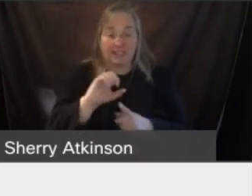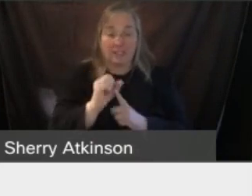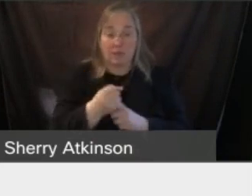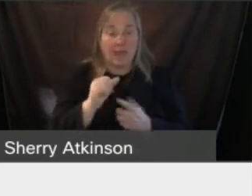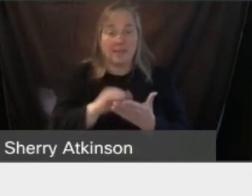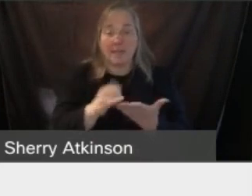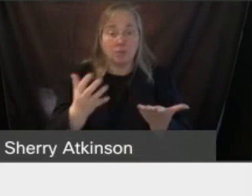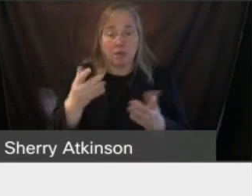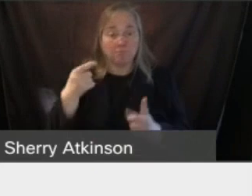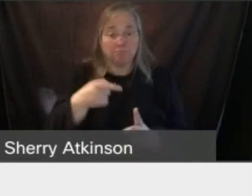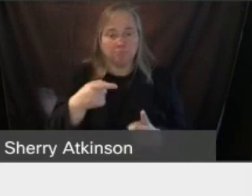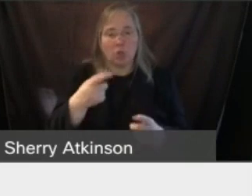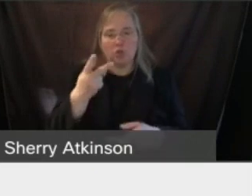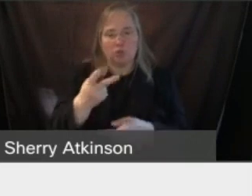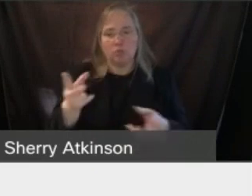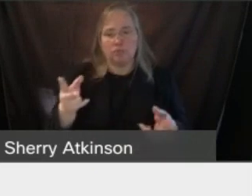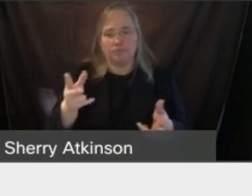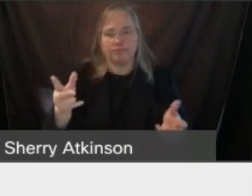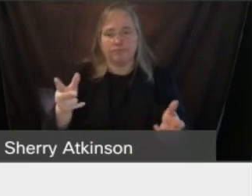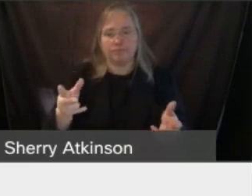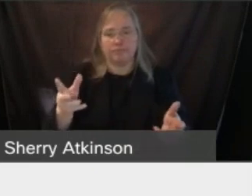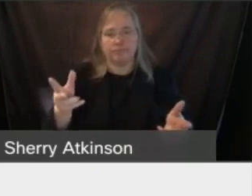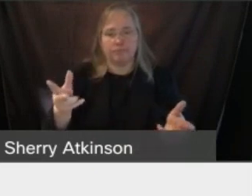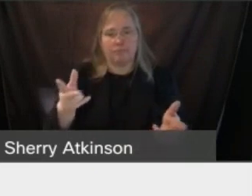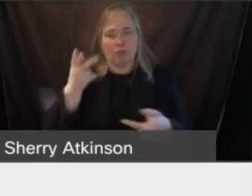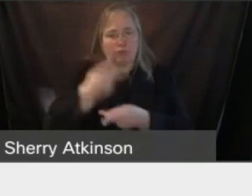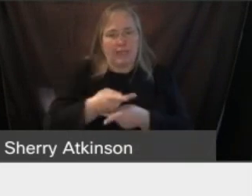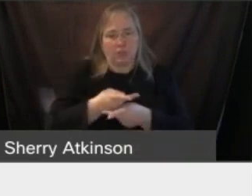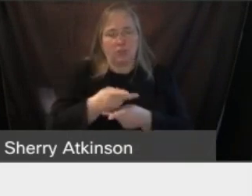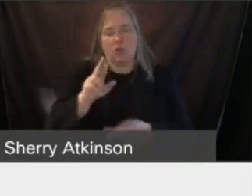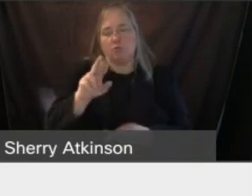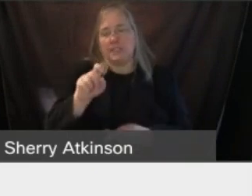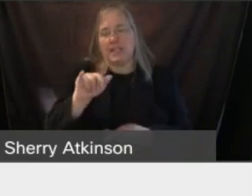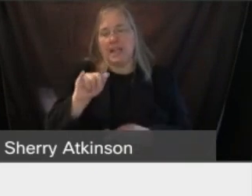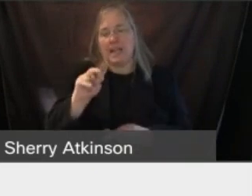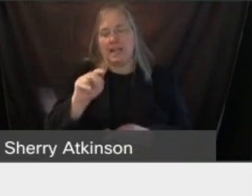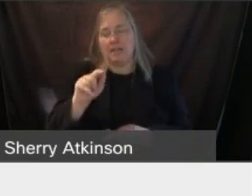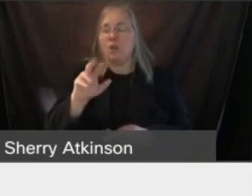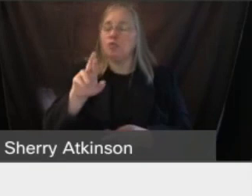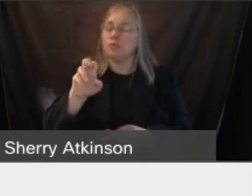retention, right? It's about retaining and growing existing business. Exactly.